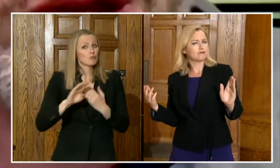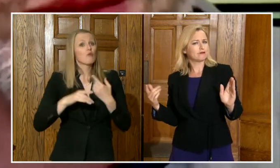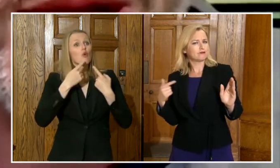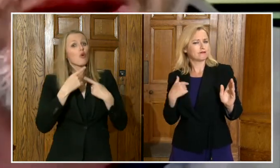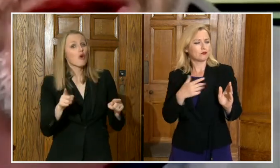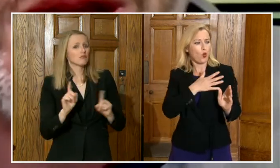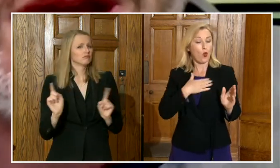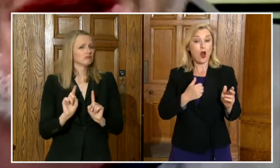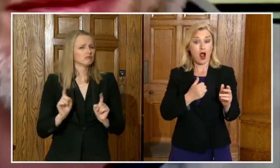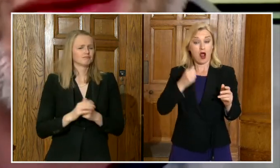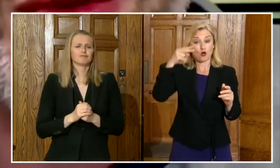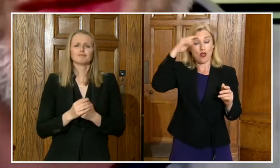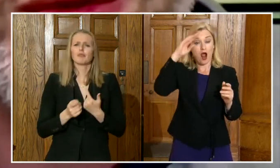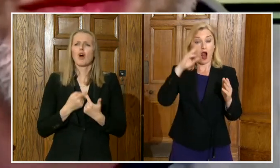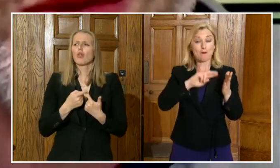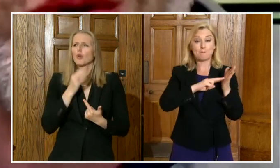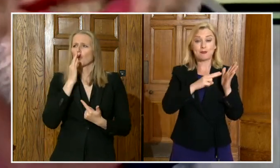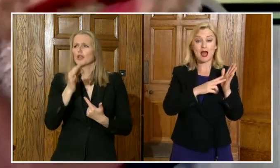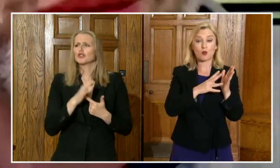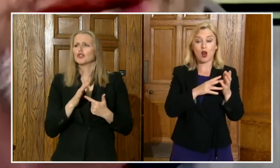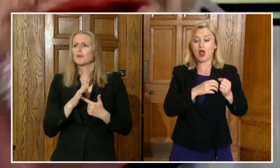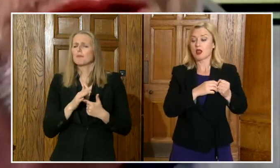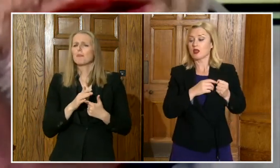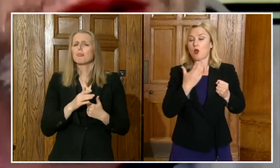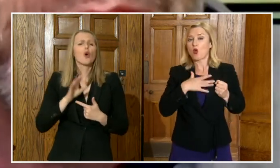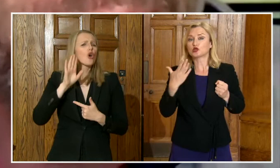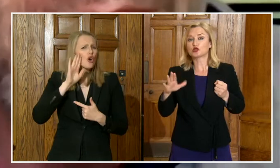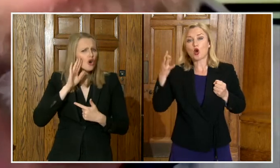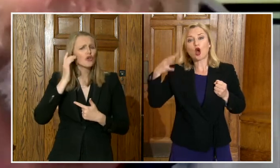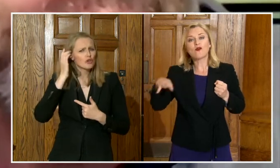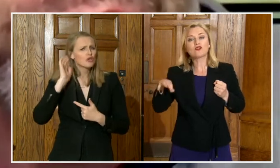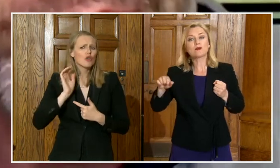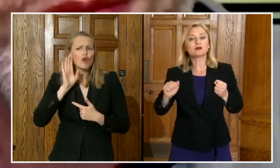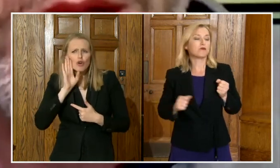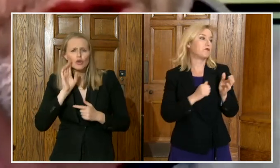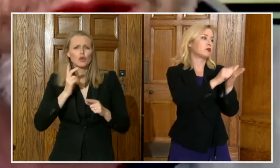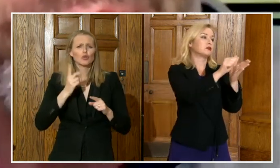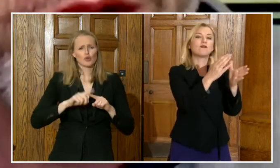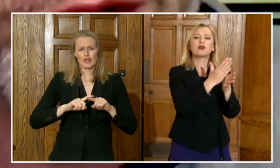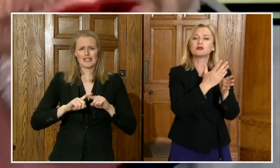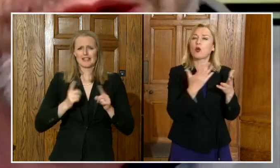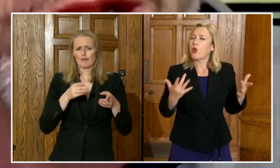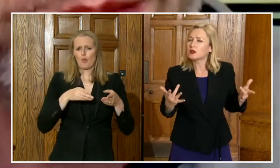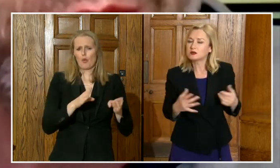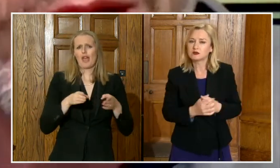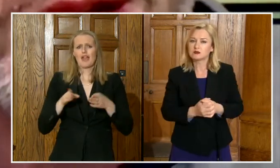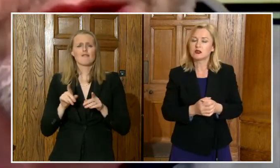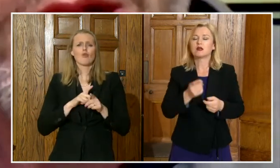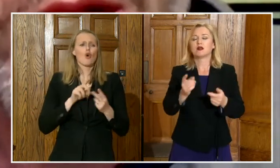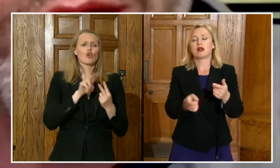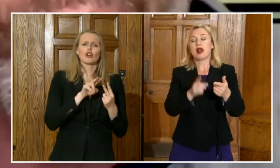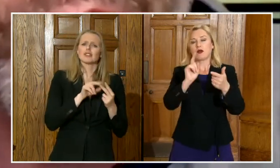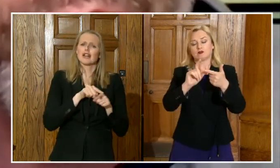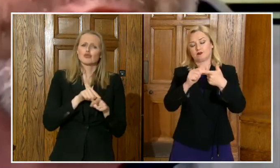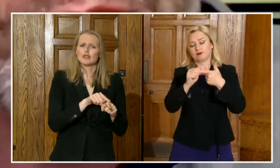question as well. There have been reports that there will be 2 different platforms used in terms of contact tracing on both